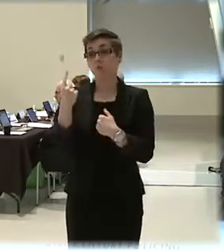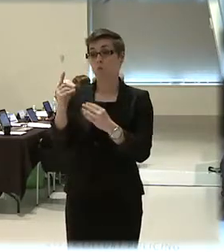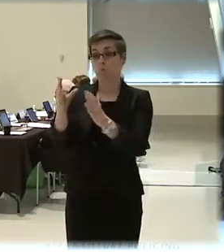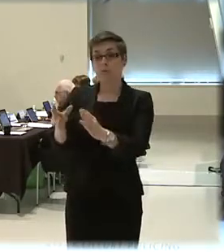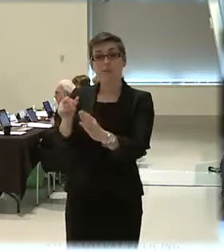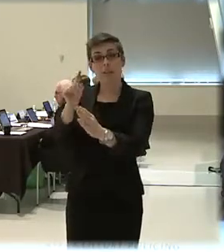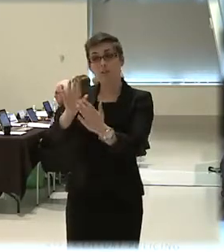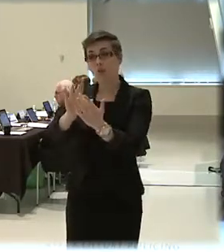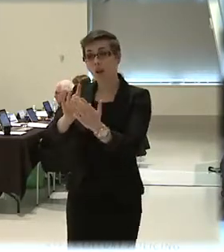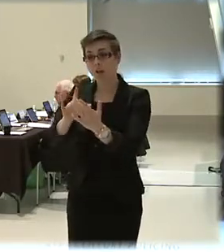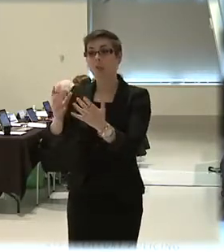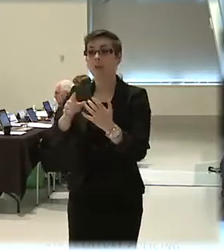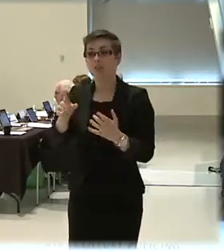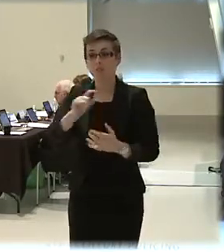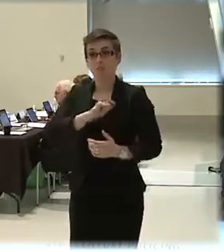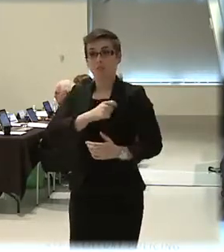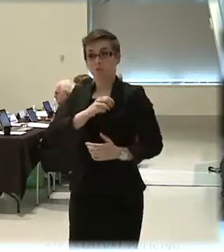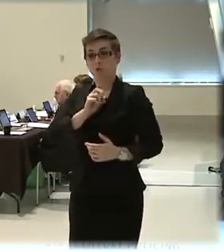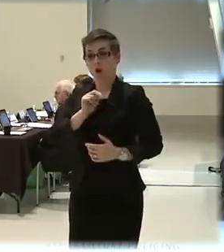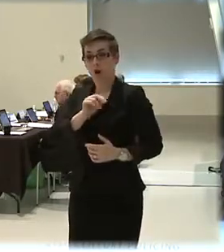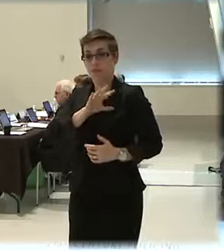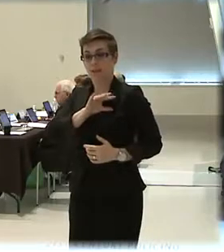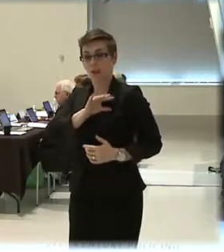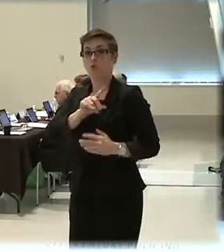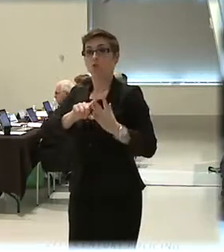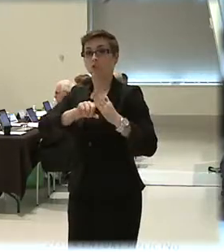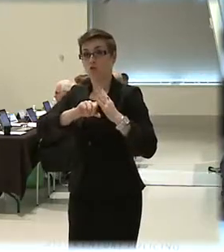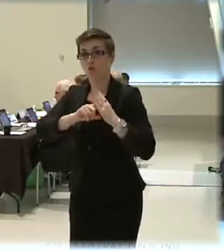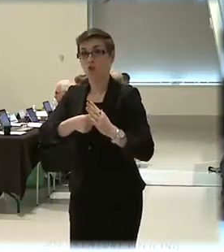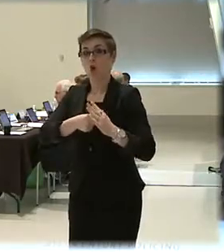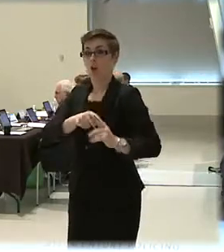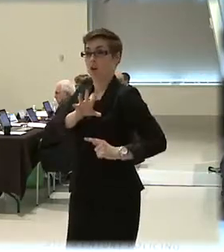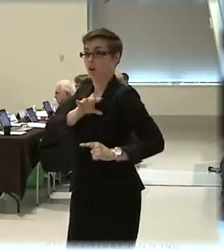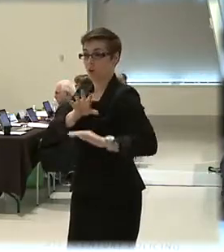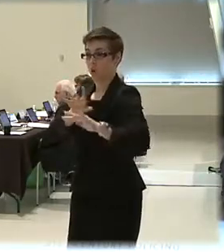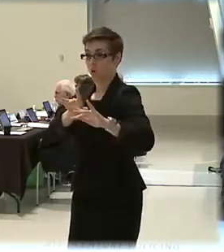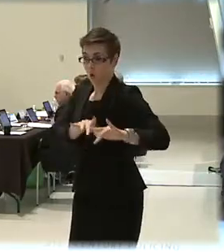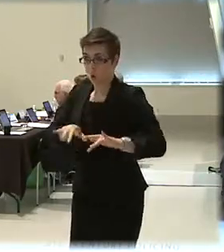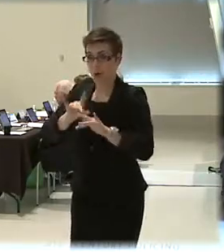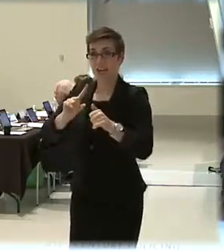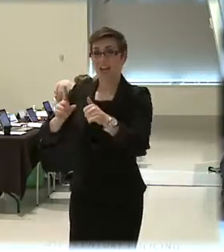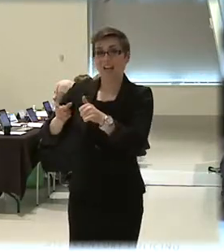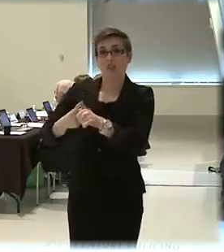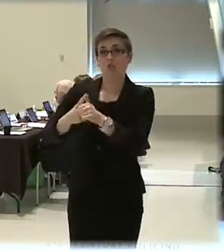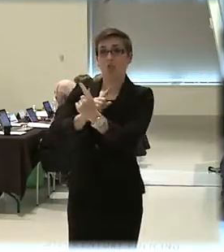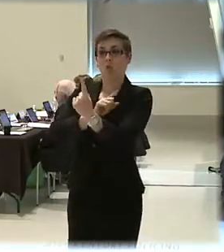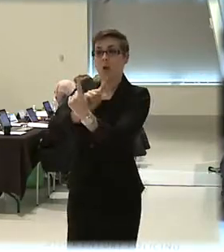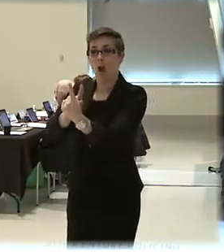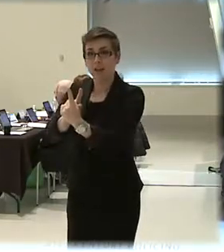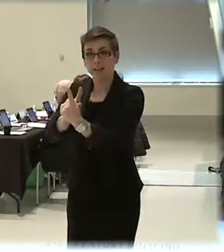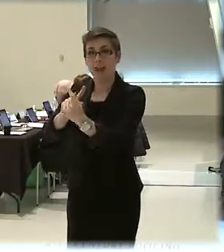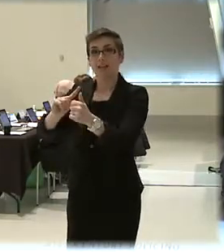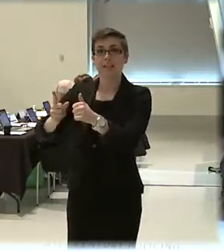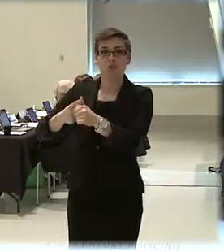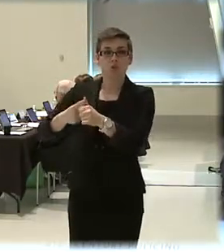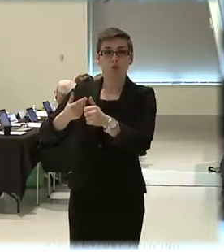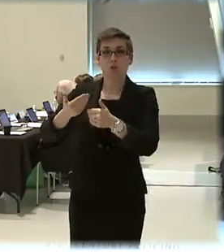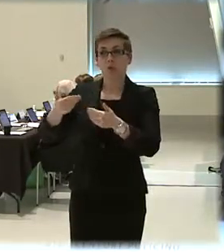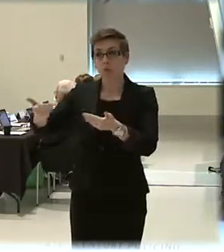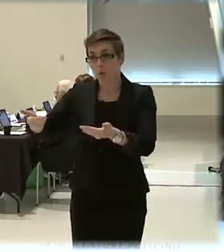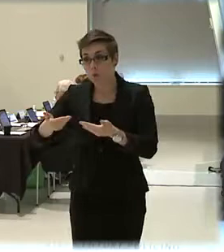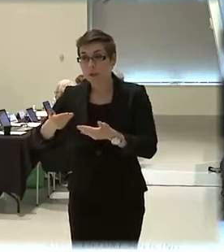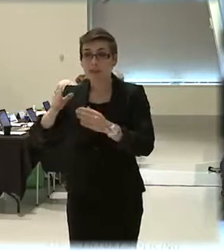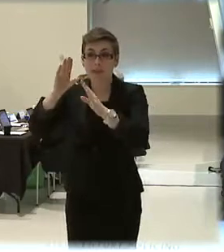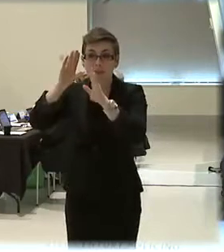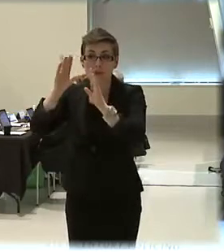them to turn that camera on so it captured that initial contact, that initial greeting, how they were